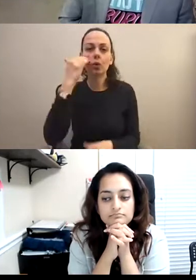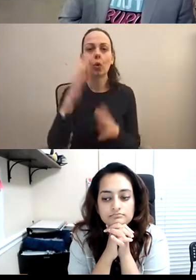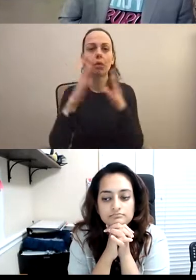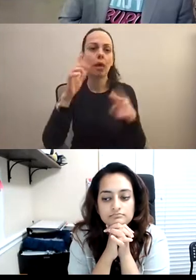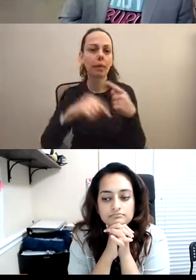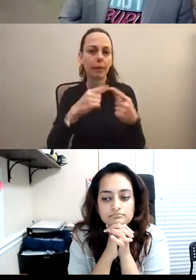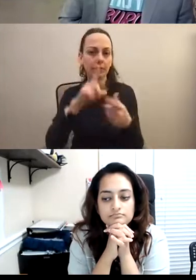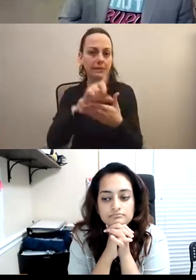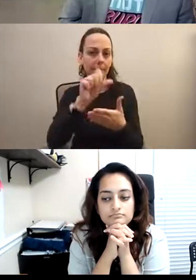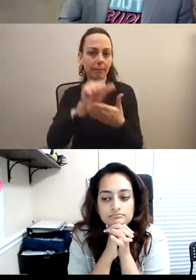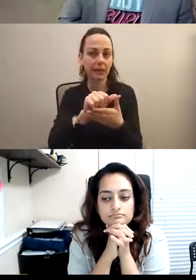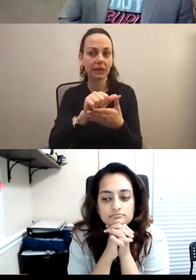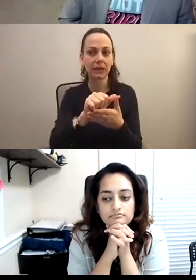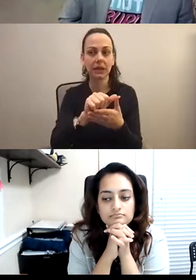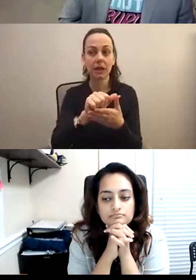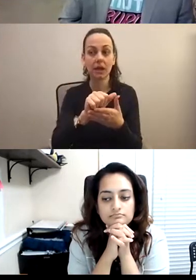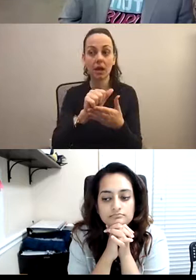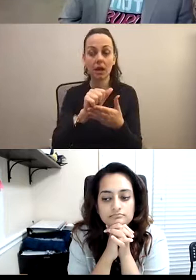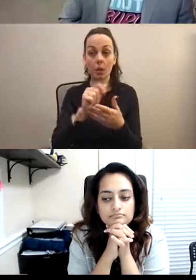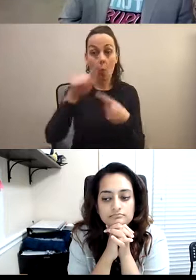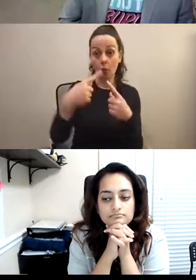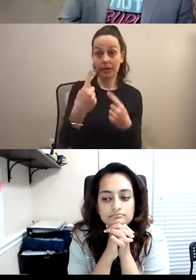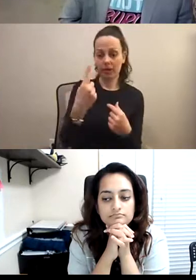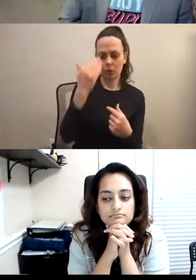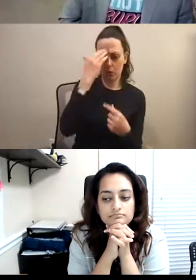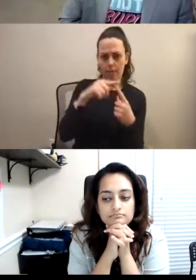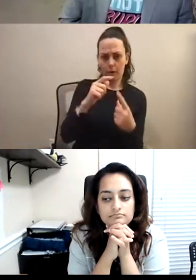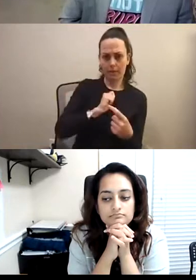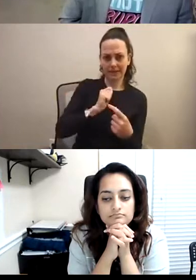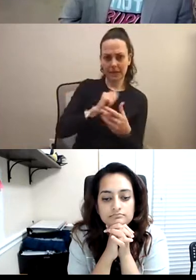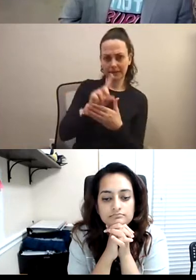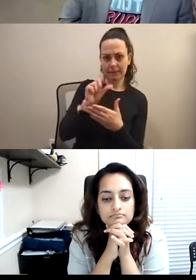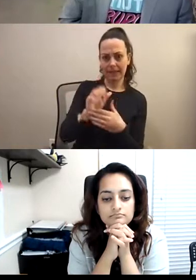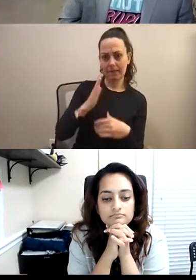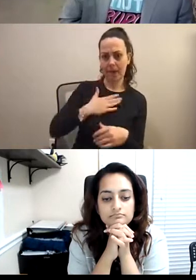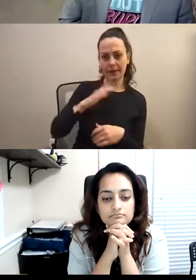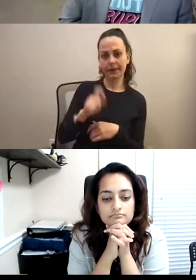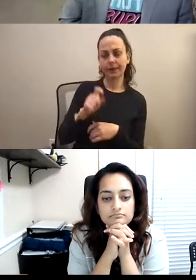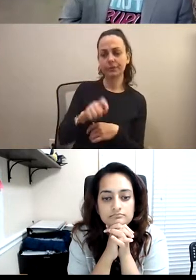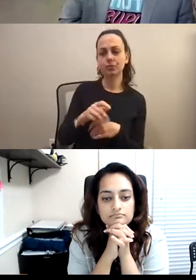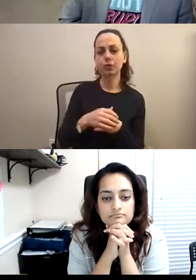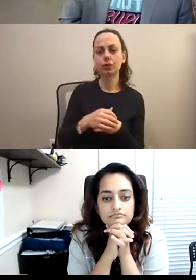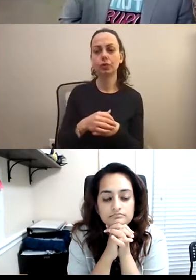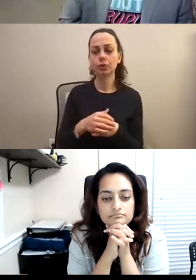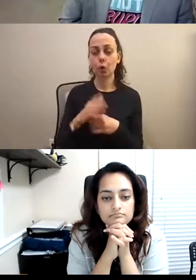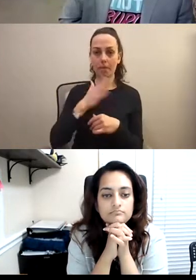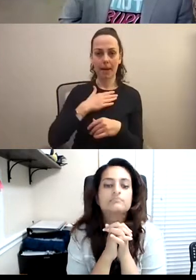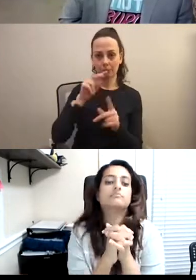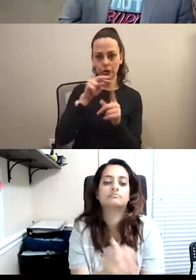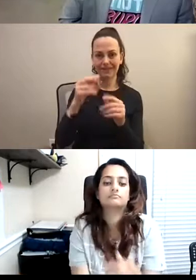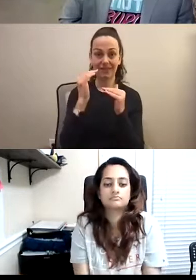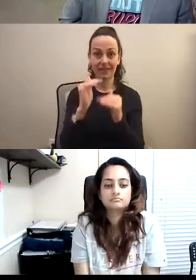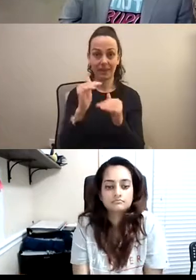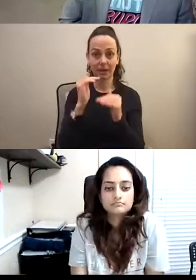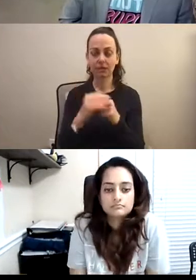own needs. So just having that limited perspective at that time, I just thought to myself, I was